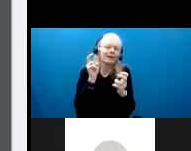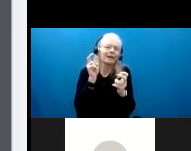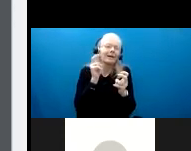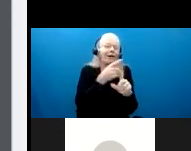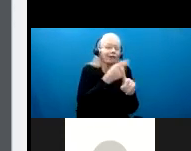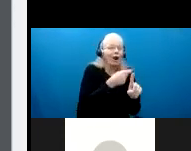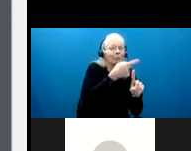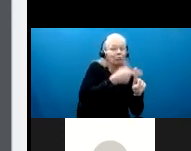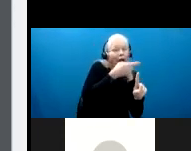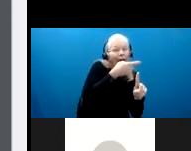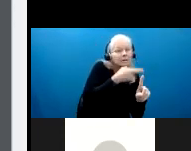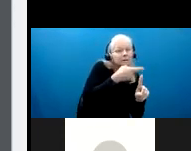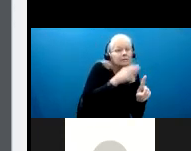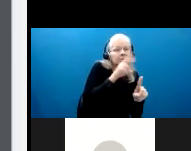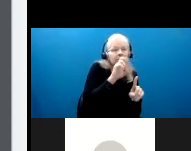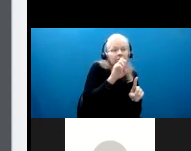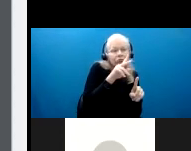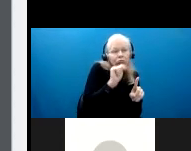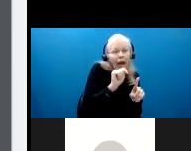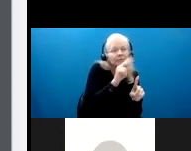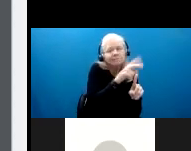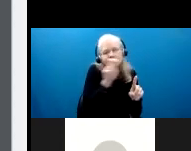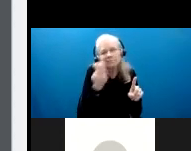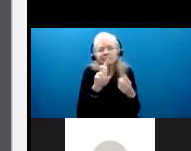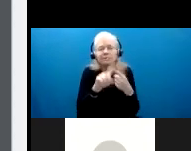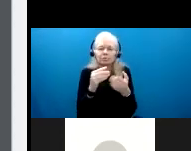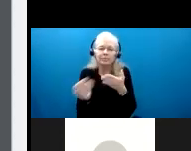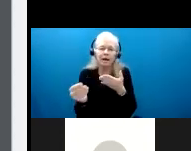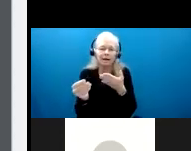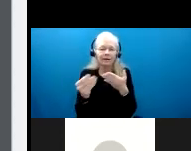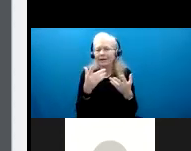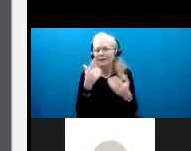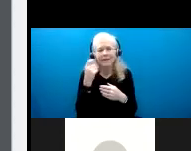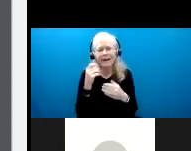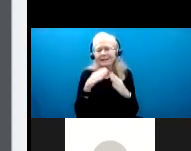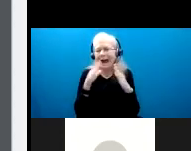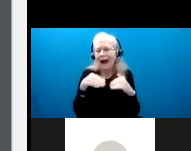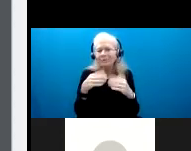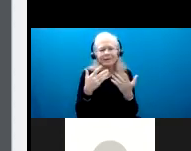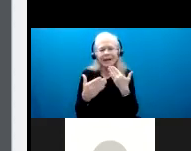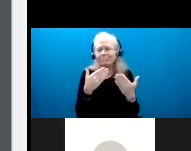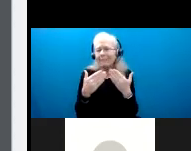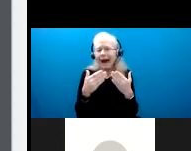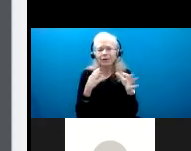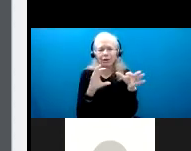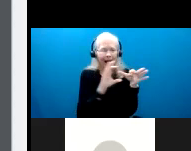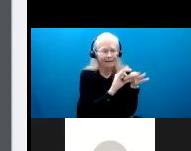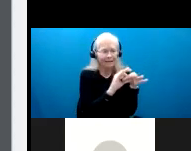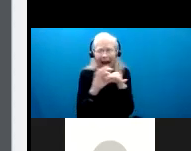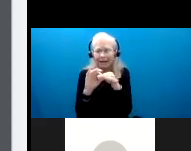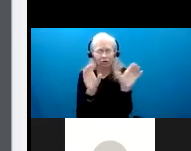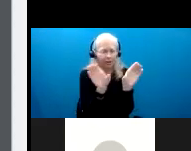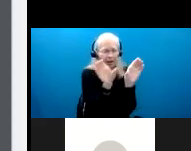new homes, whether attached or detached, are so expensive that condominiums are one way to